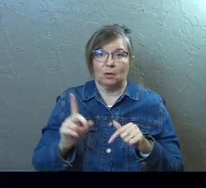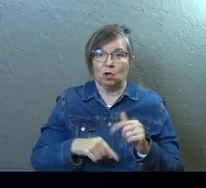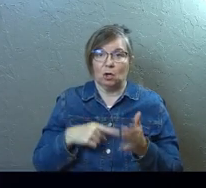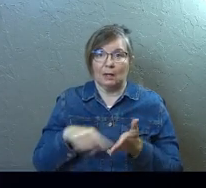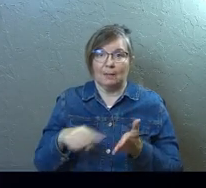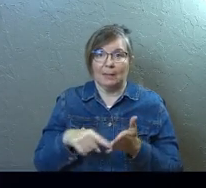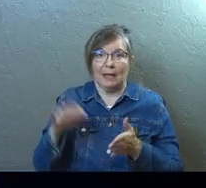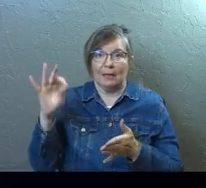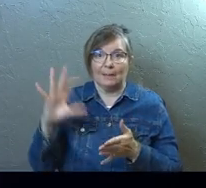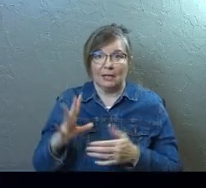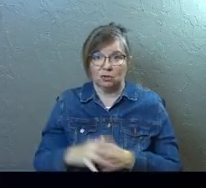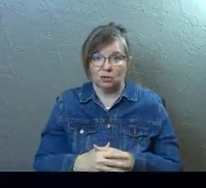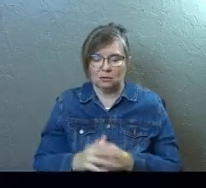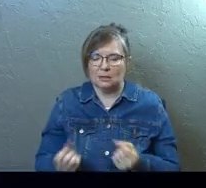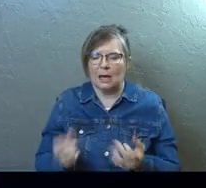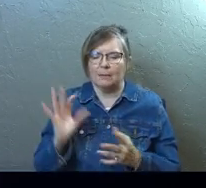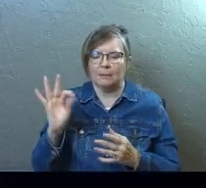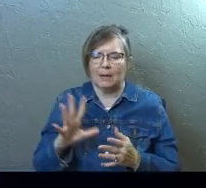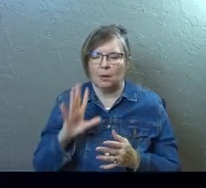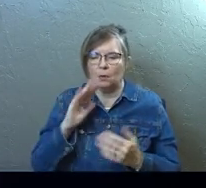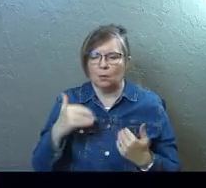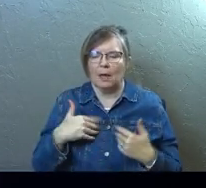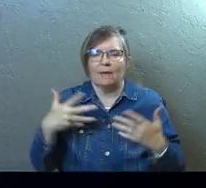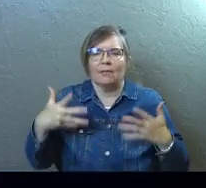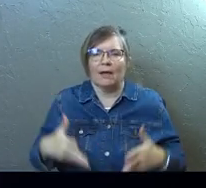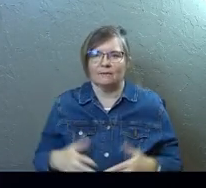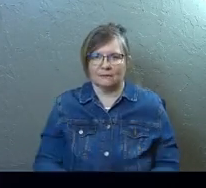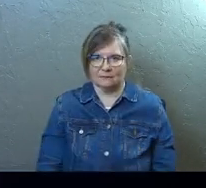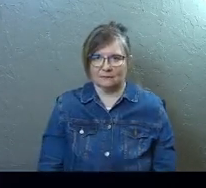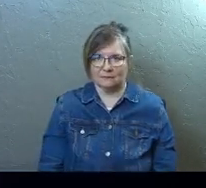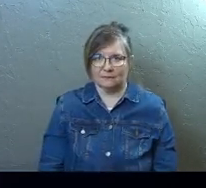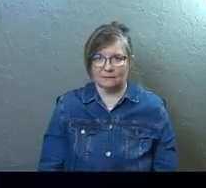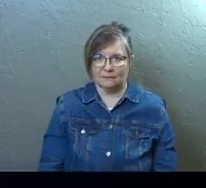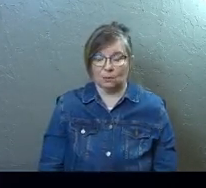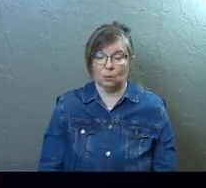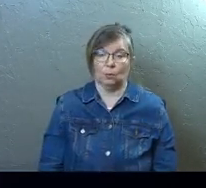couldn't pay their pastors? How many pastors would we have left?